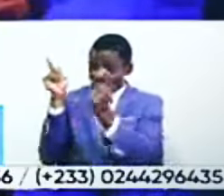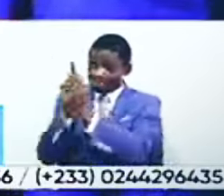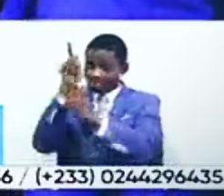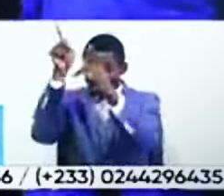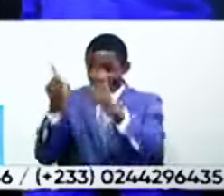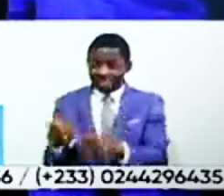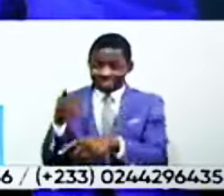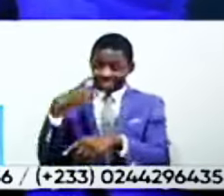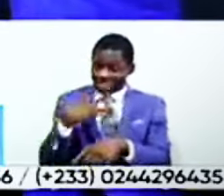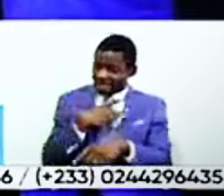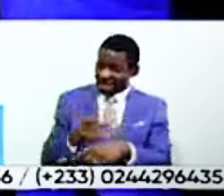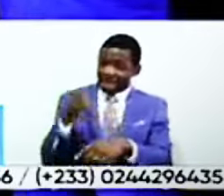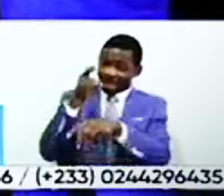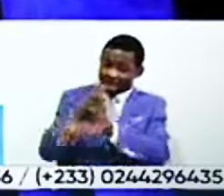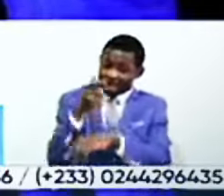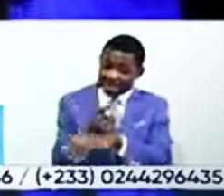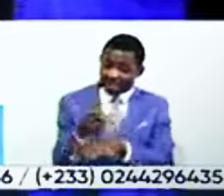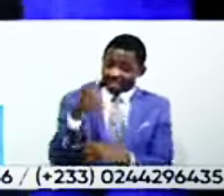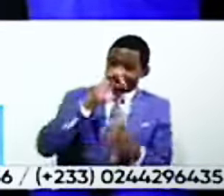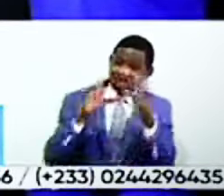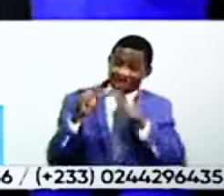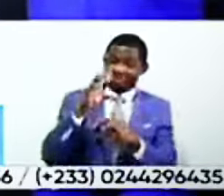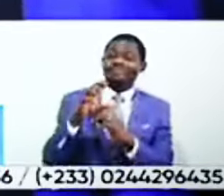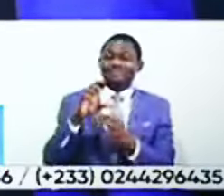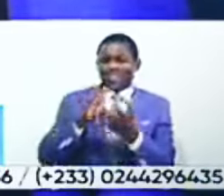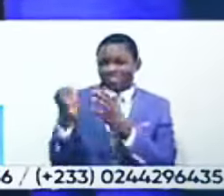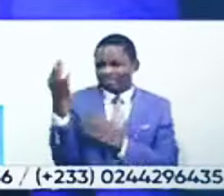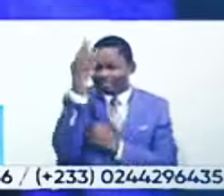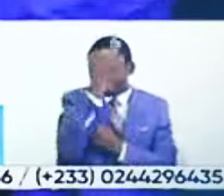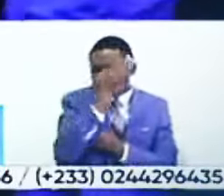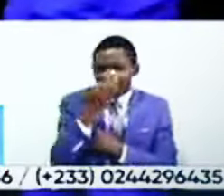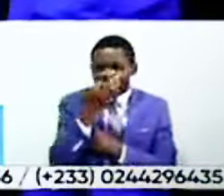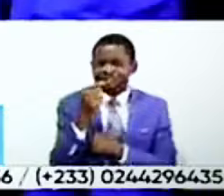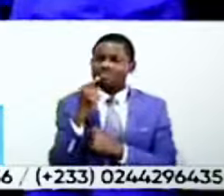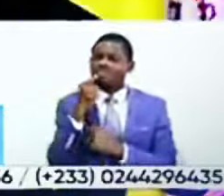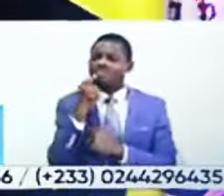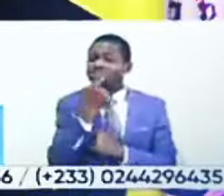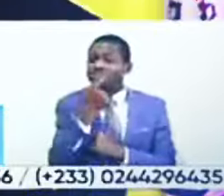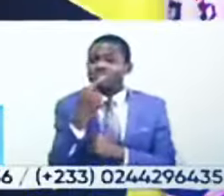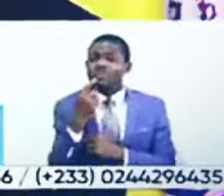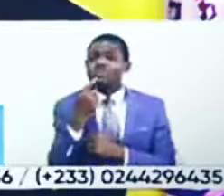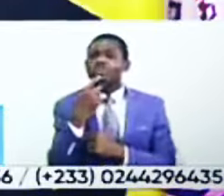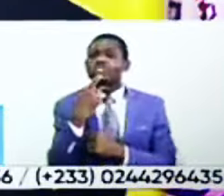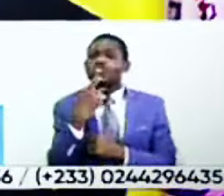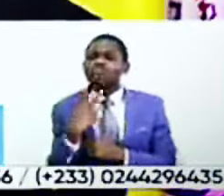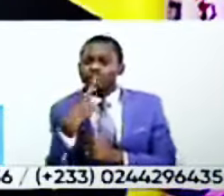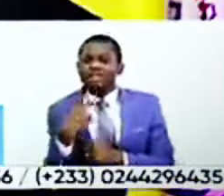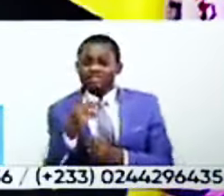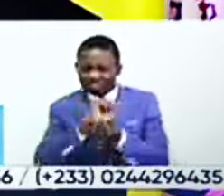drunkard. The eternal life on the inside